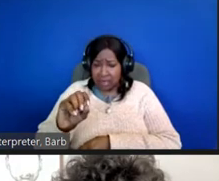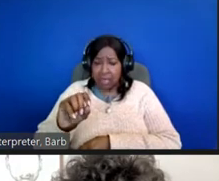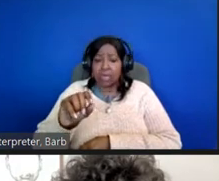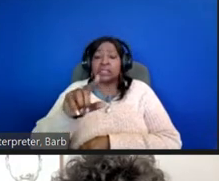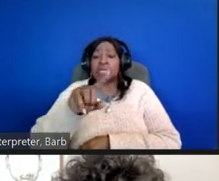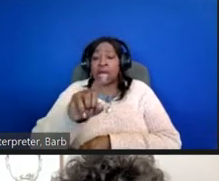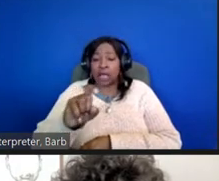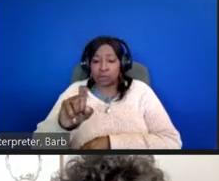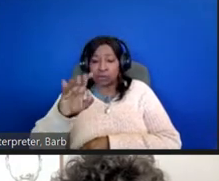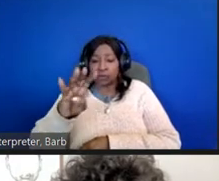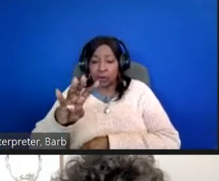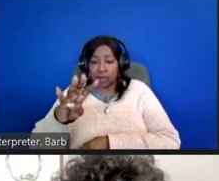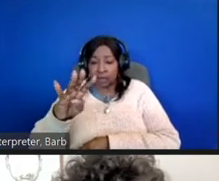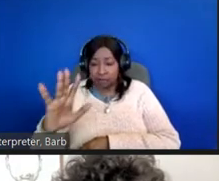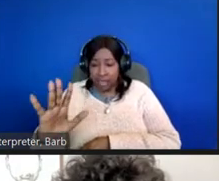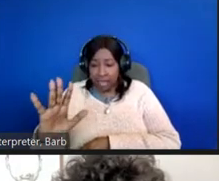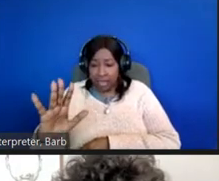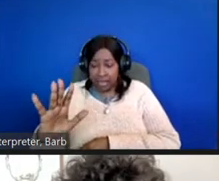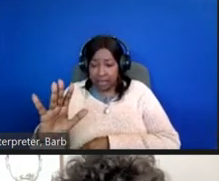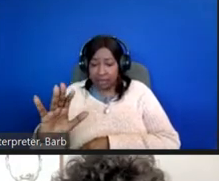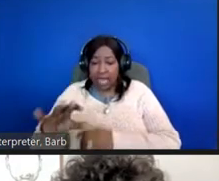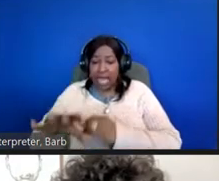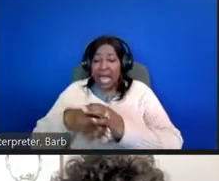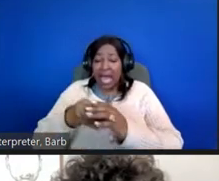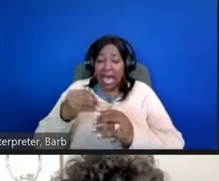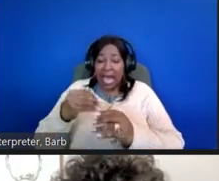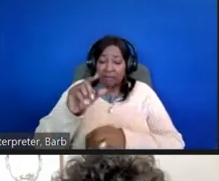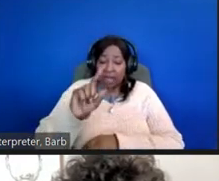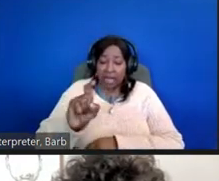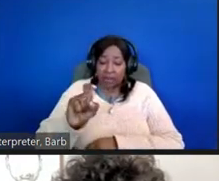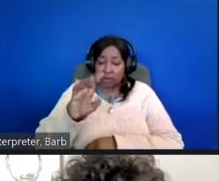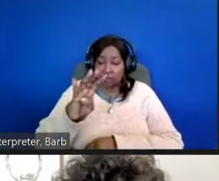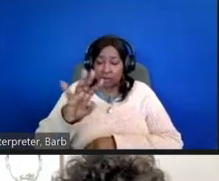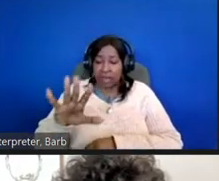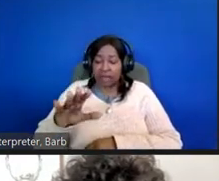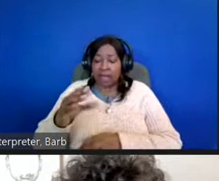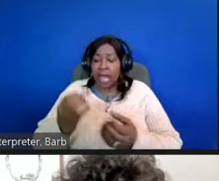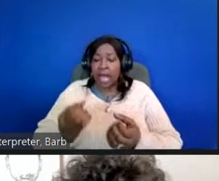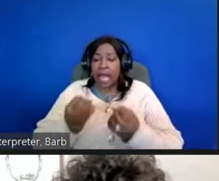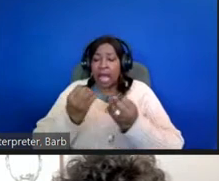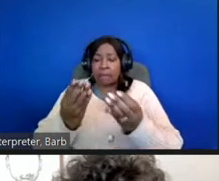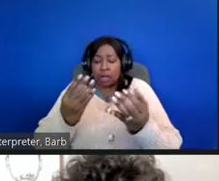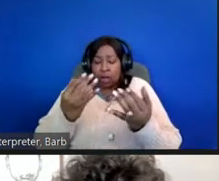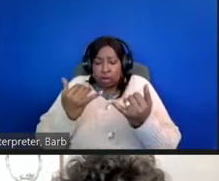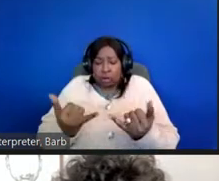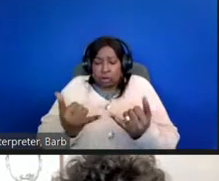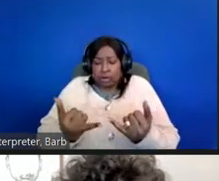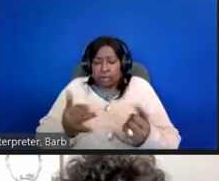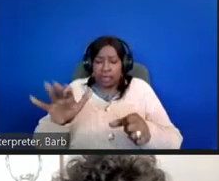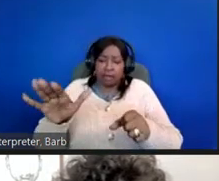145. Okay, of those 145, how many are currently fully accessible?